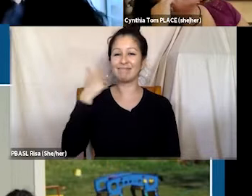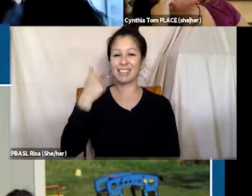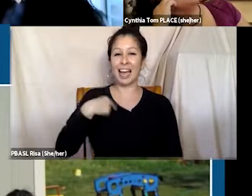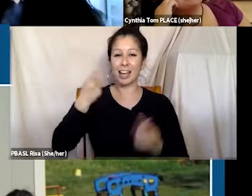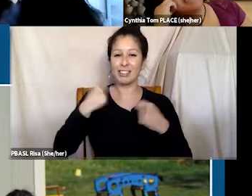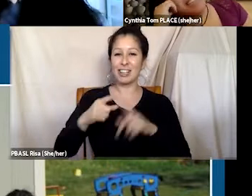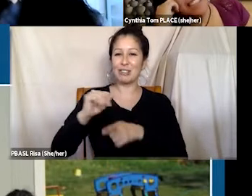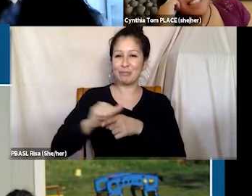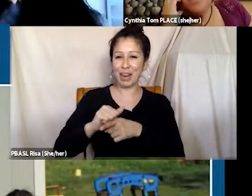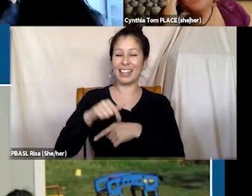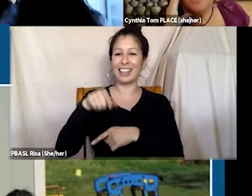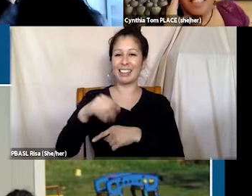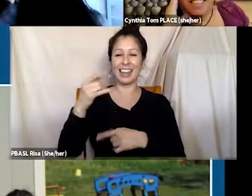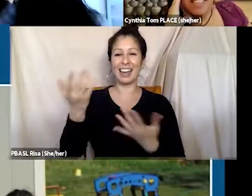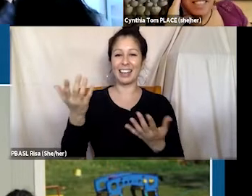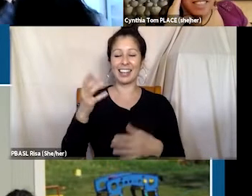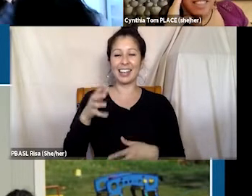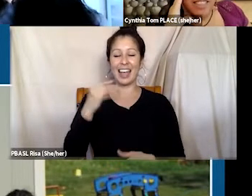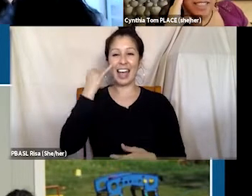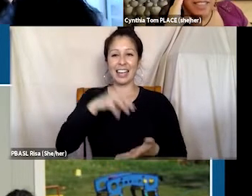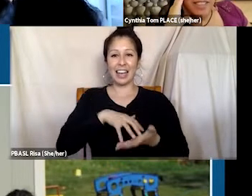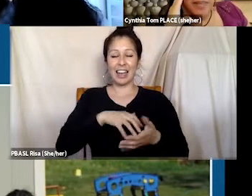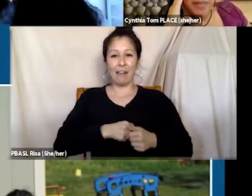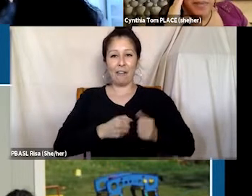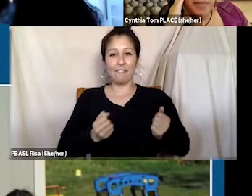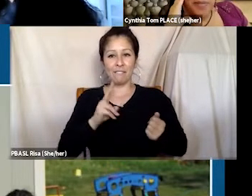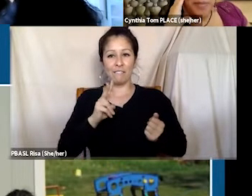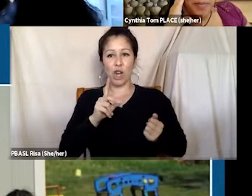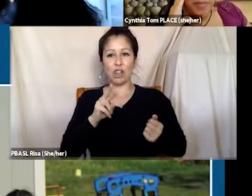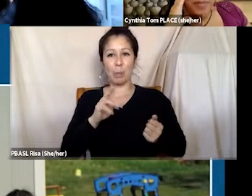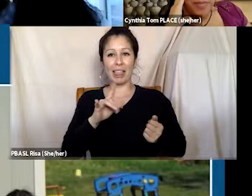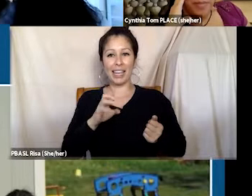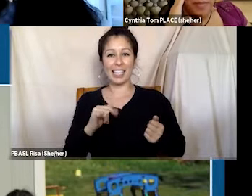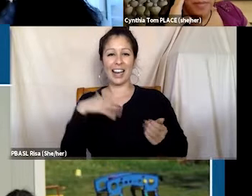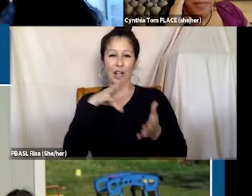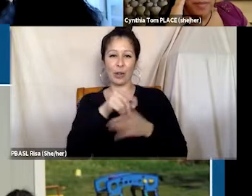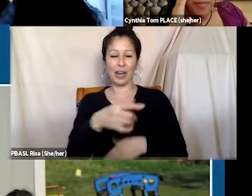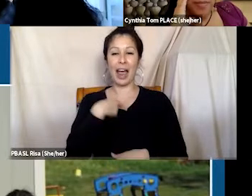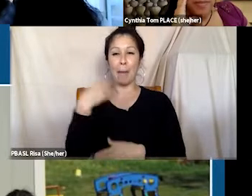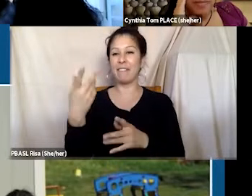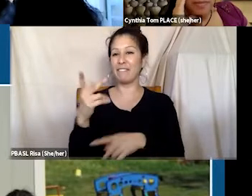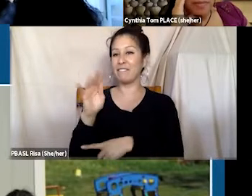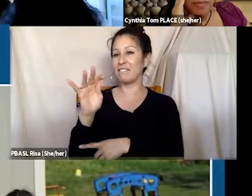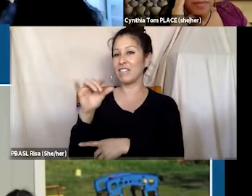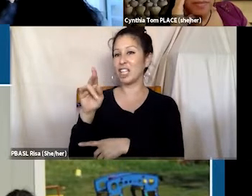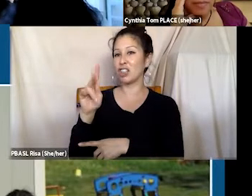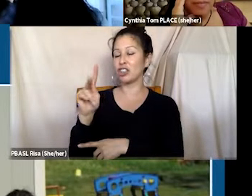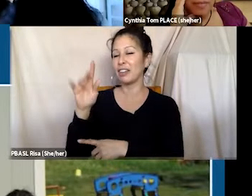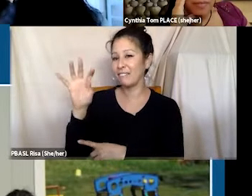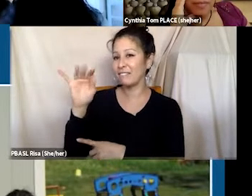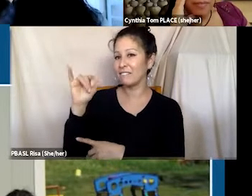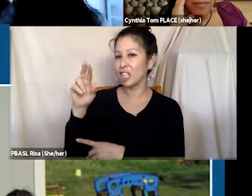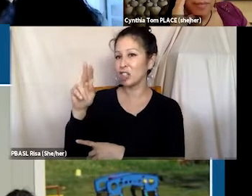to practice this idea of vulnerability, I included them. So although I'm a figurative oil painter, I see my work more